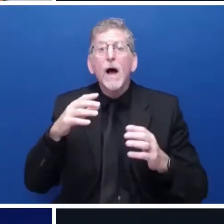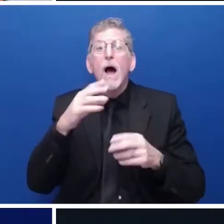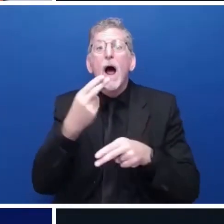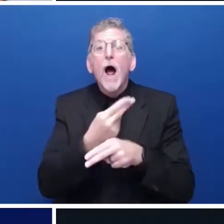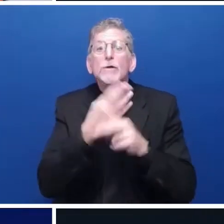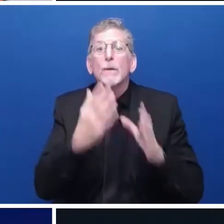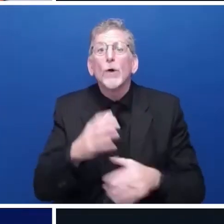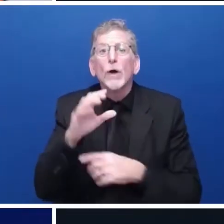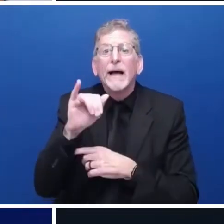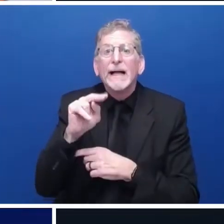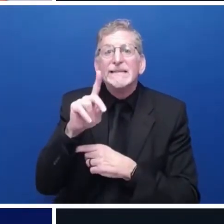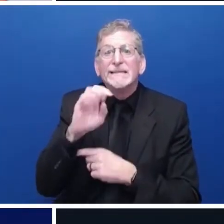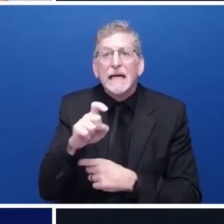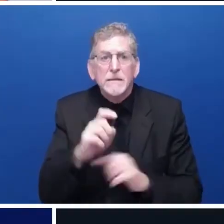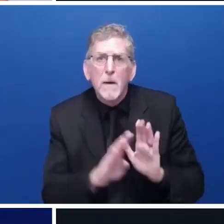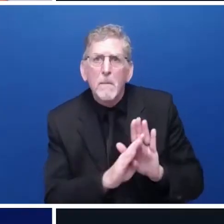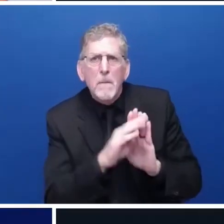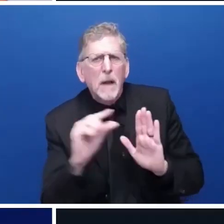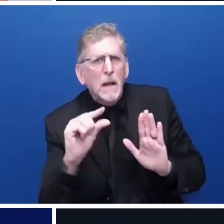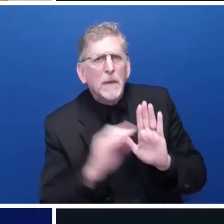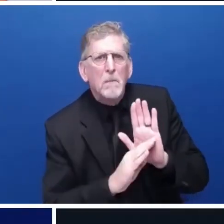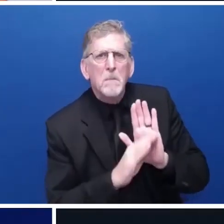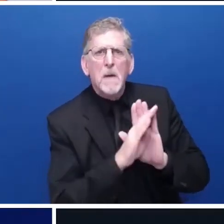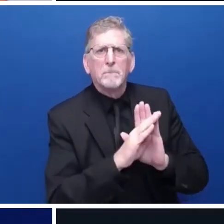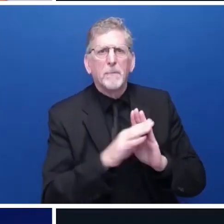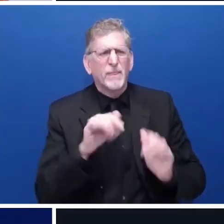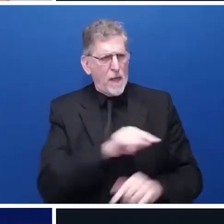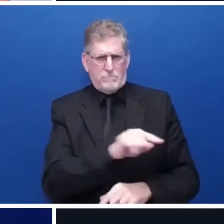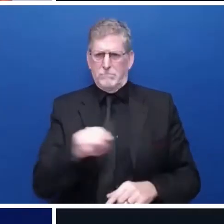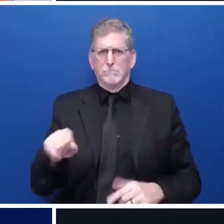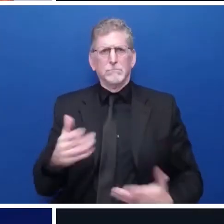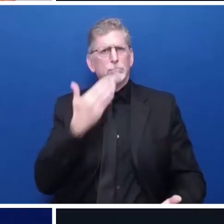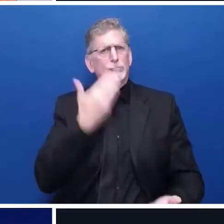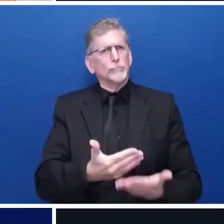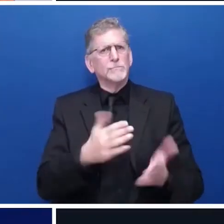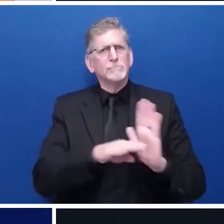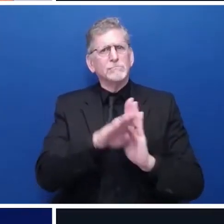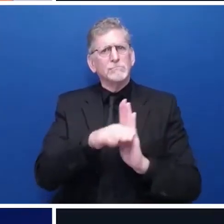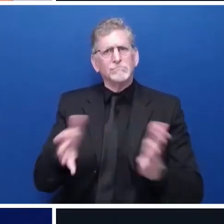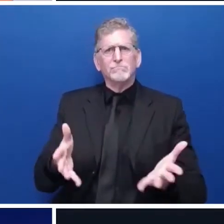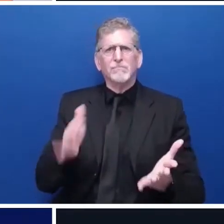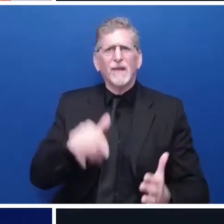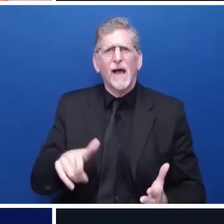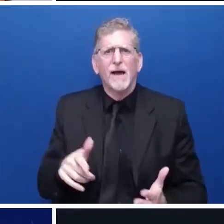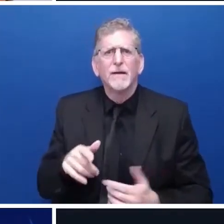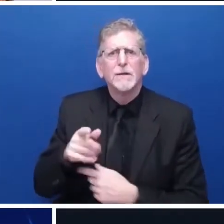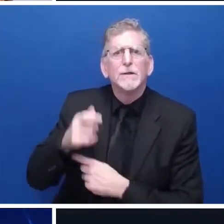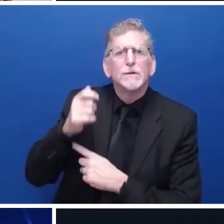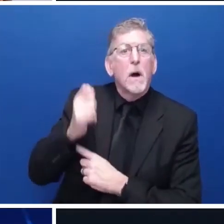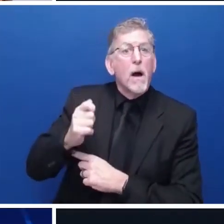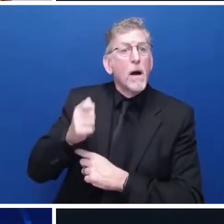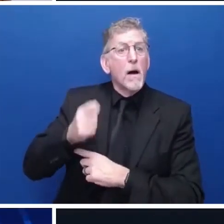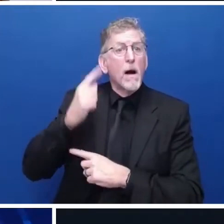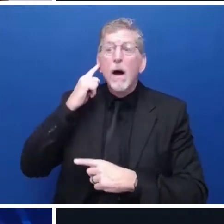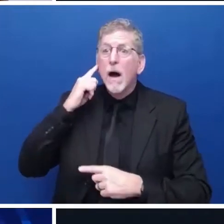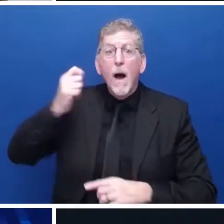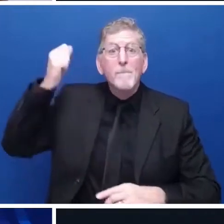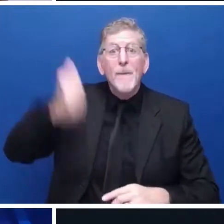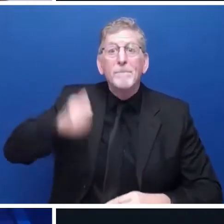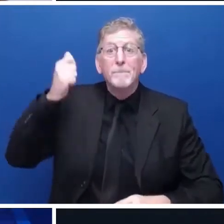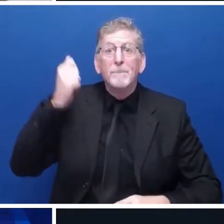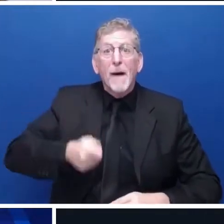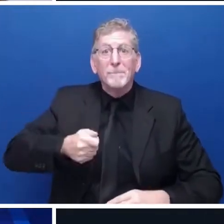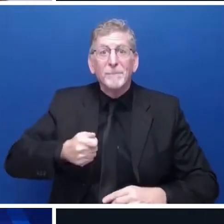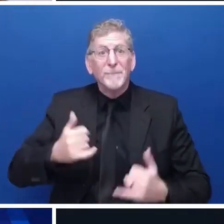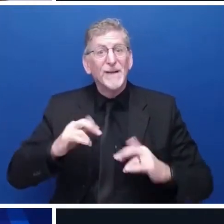a speech about not just today, but, perhaps a better future for our children's children. Let's take a listen in on the House chamber floor,